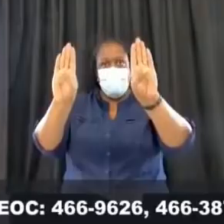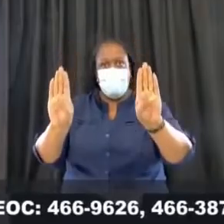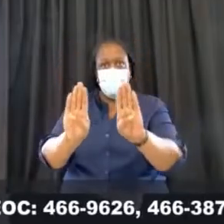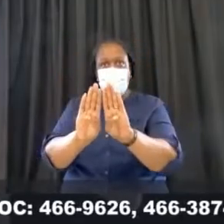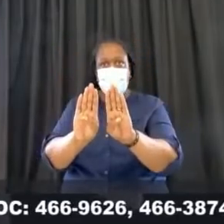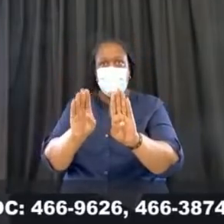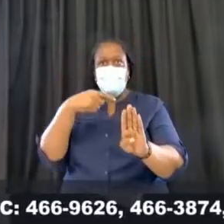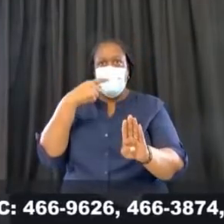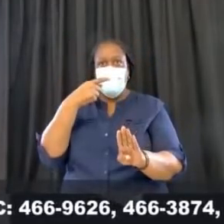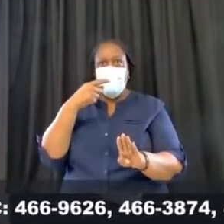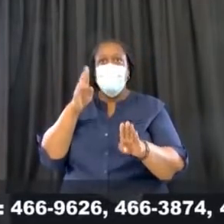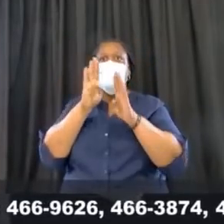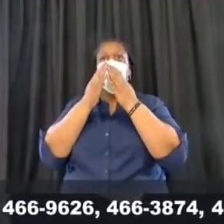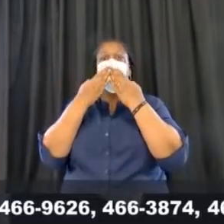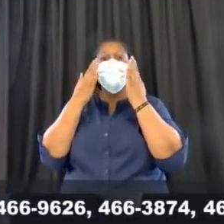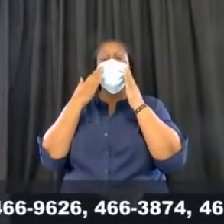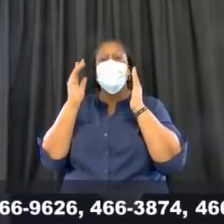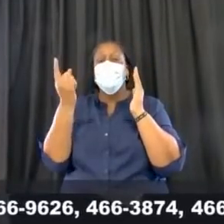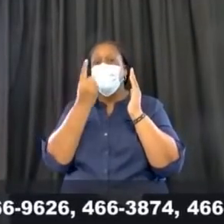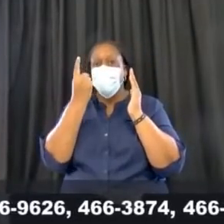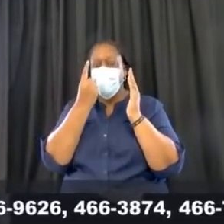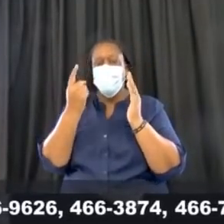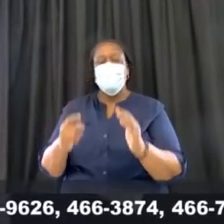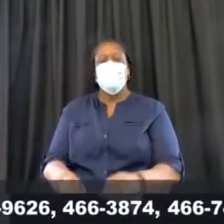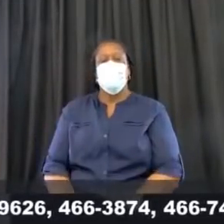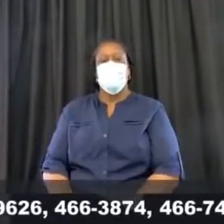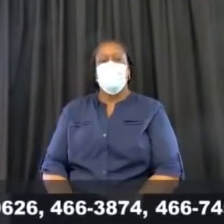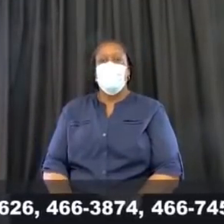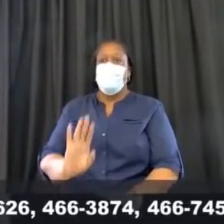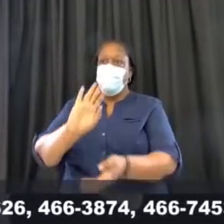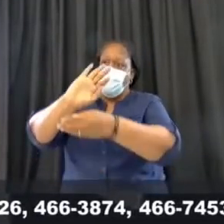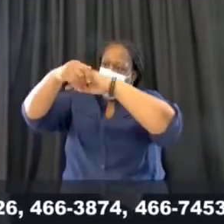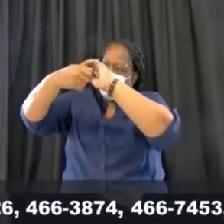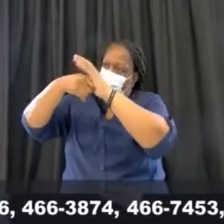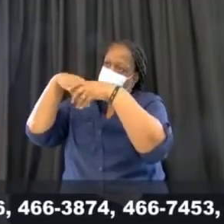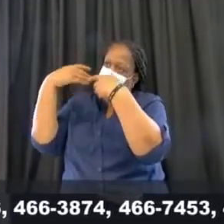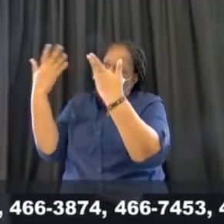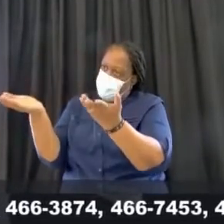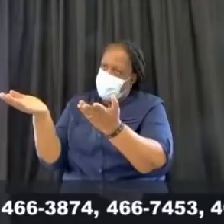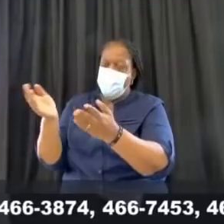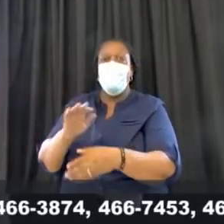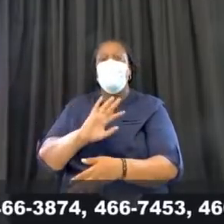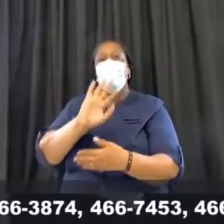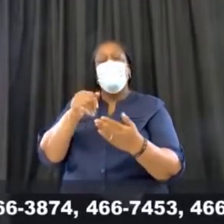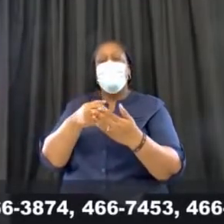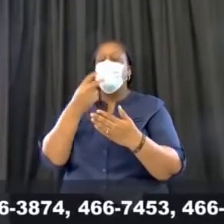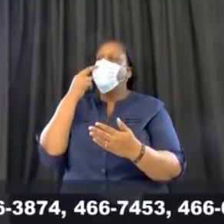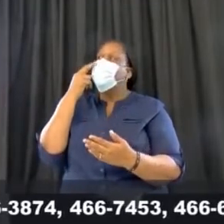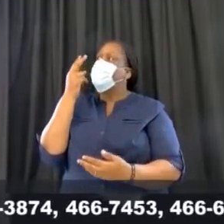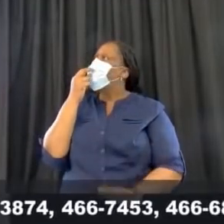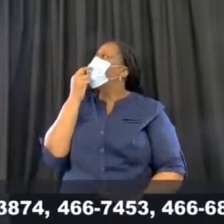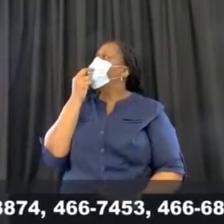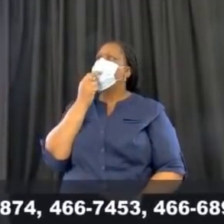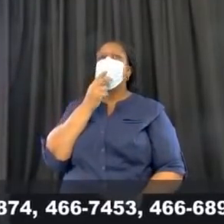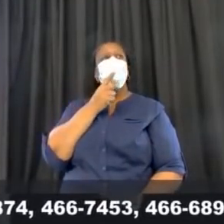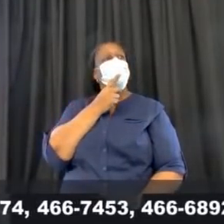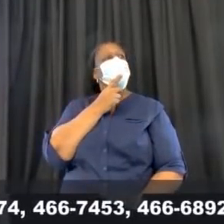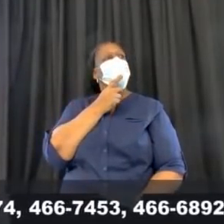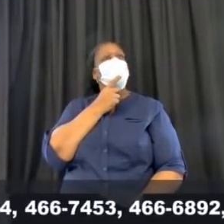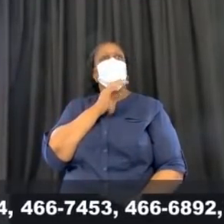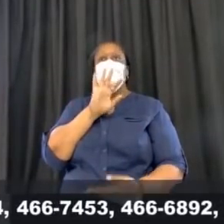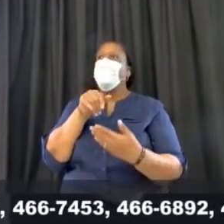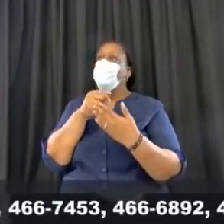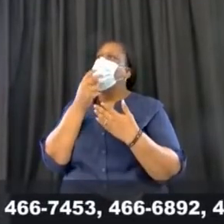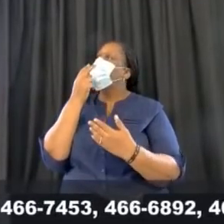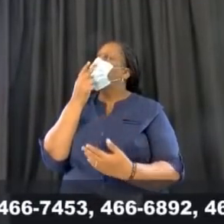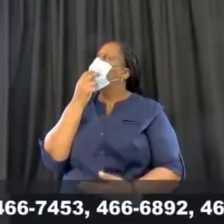wearing, signs indicating the protocols are appropriately displayed. Then after all of that is